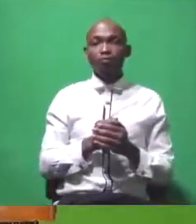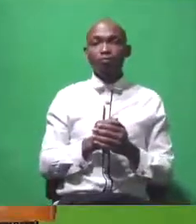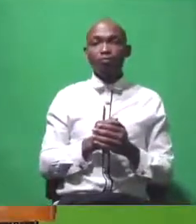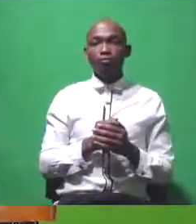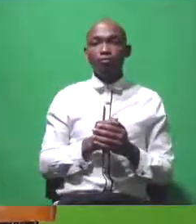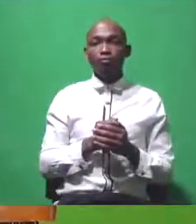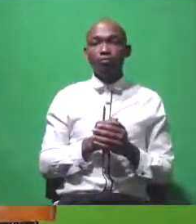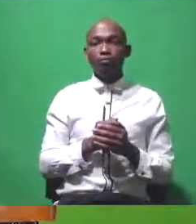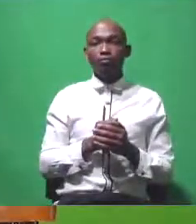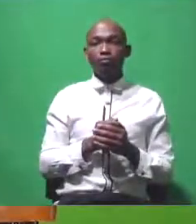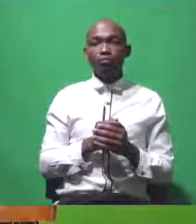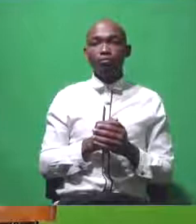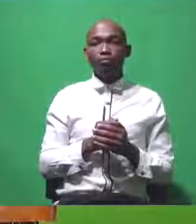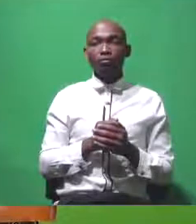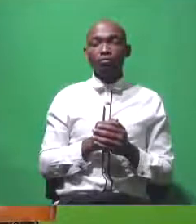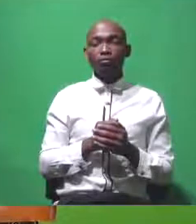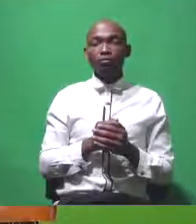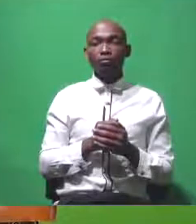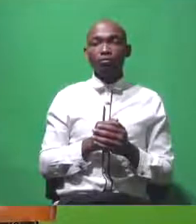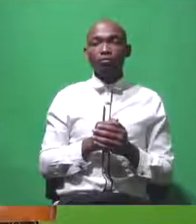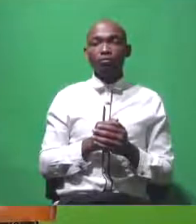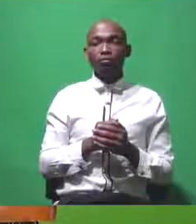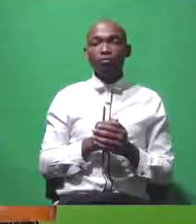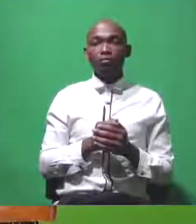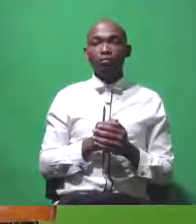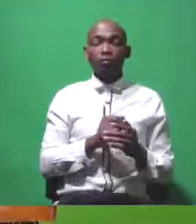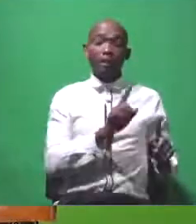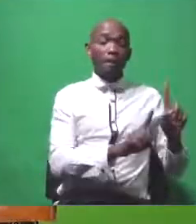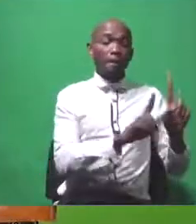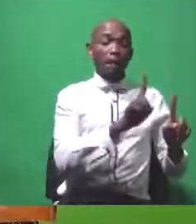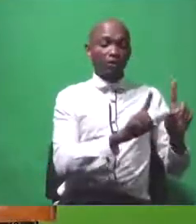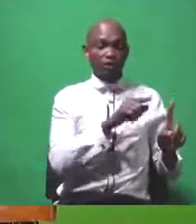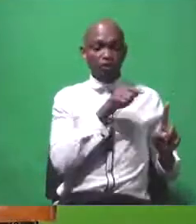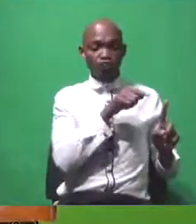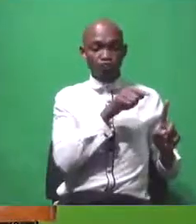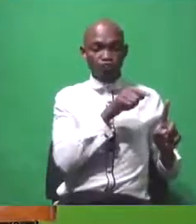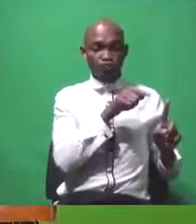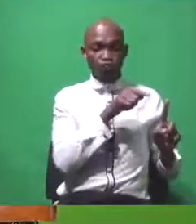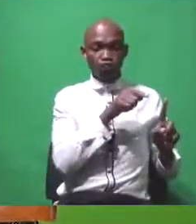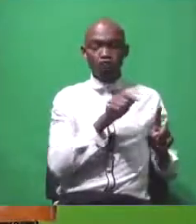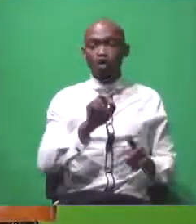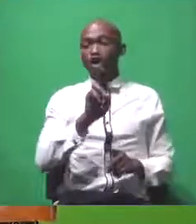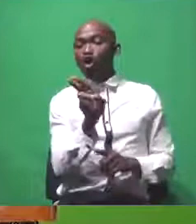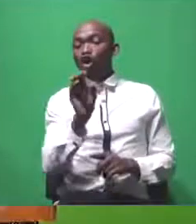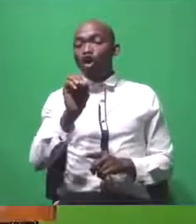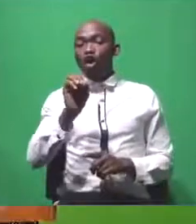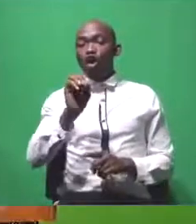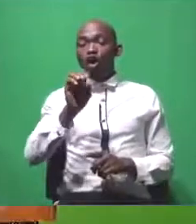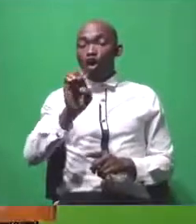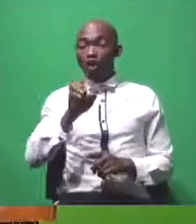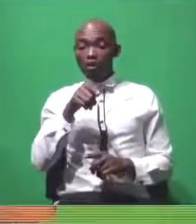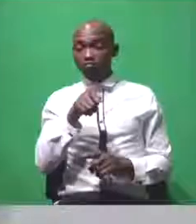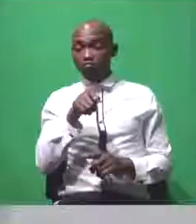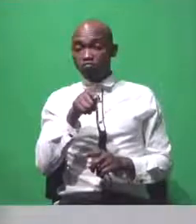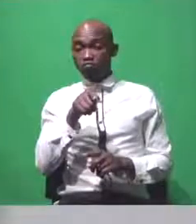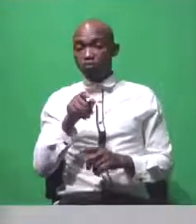A plant, hoe, and reap enter into joint venture dealing with